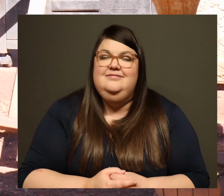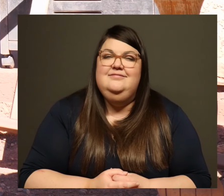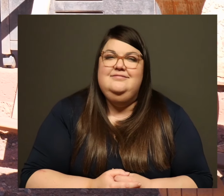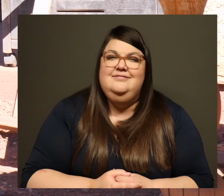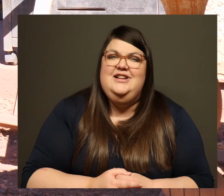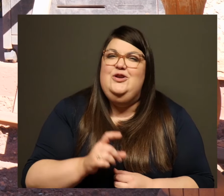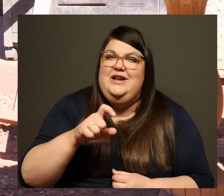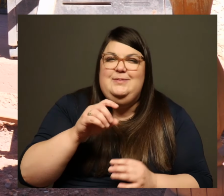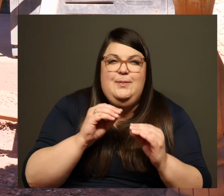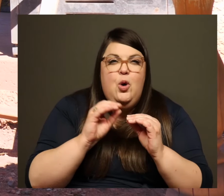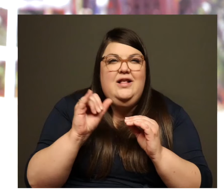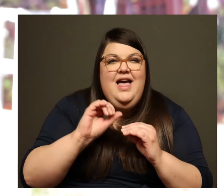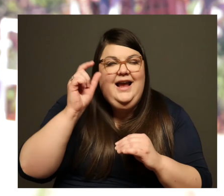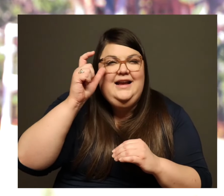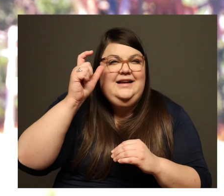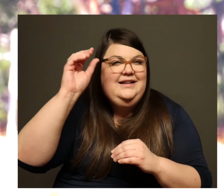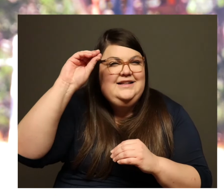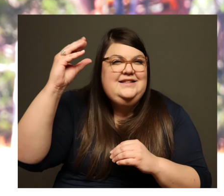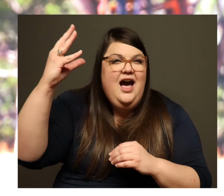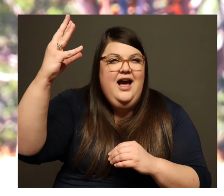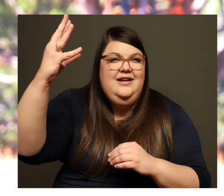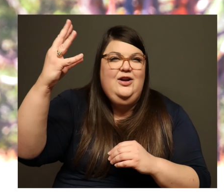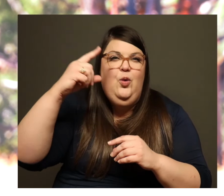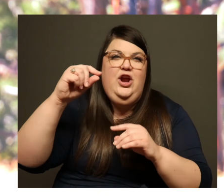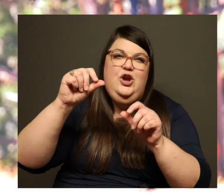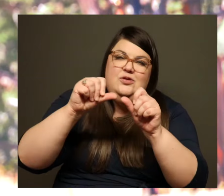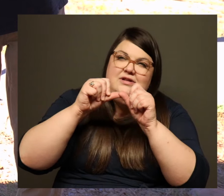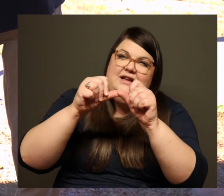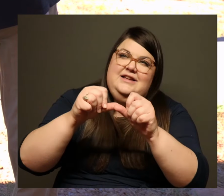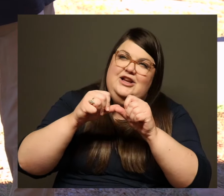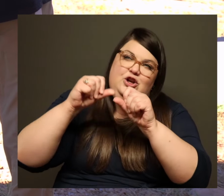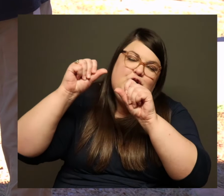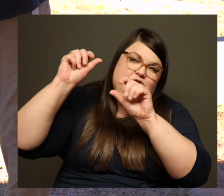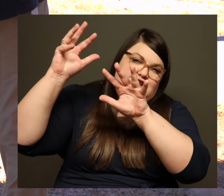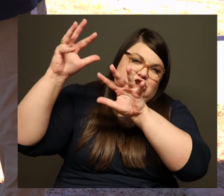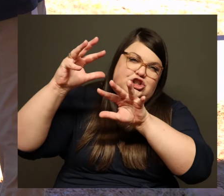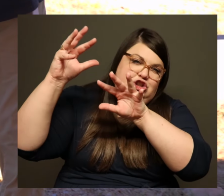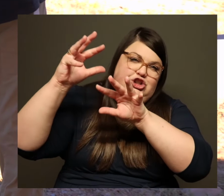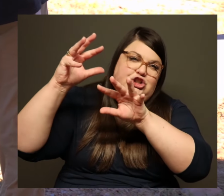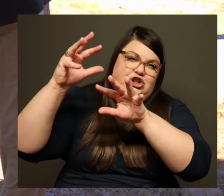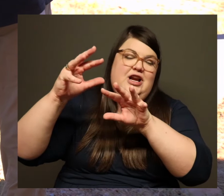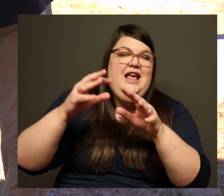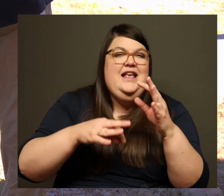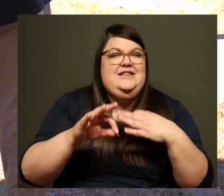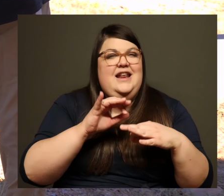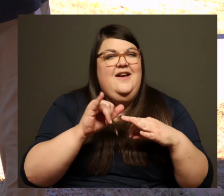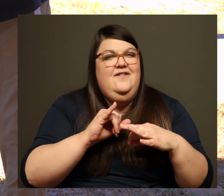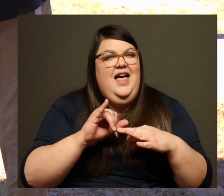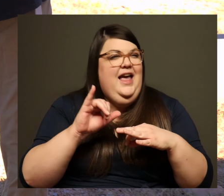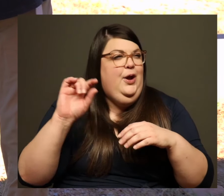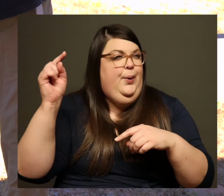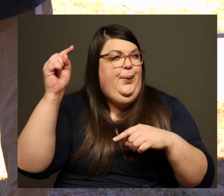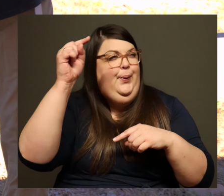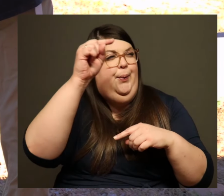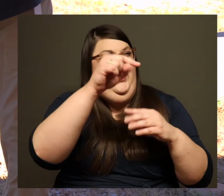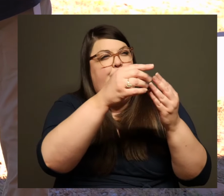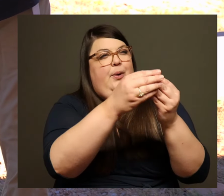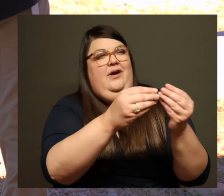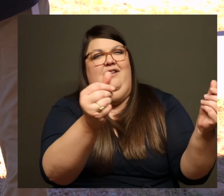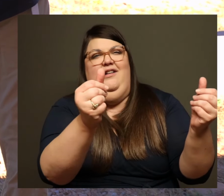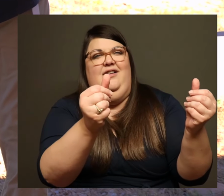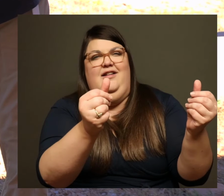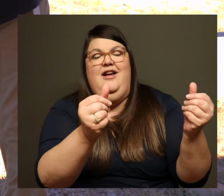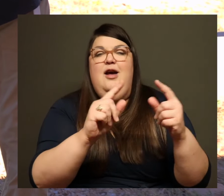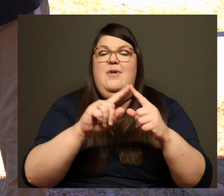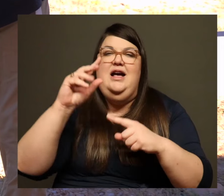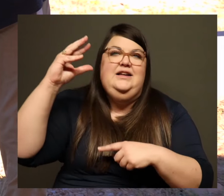So you kind of be more like a sun, man, where you can radiate, you know what I mean? Like, instead of like a meteor or a shooting star,